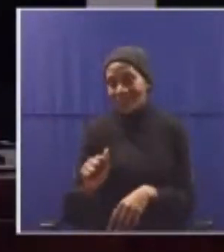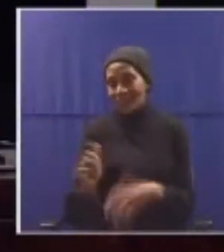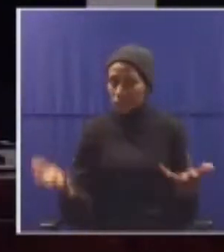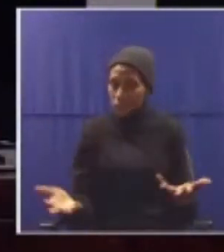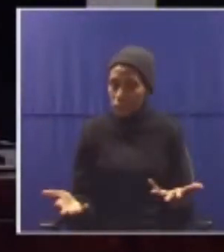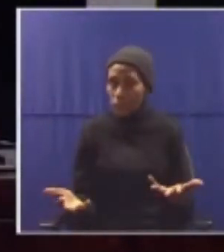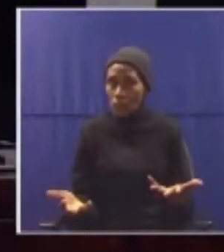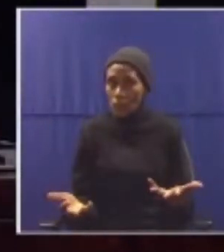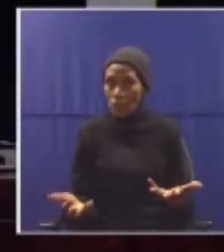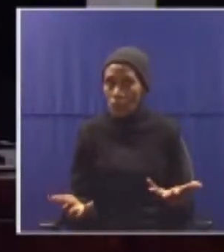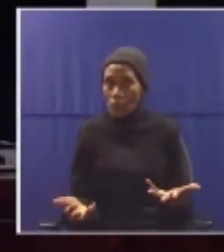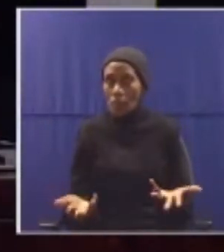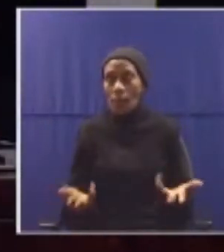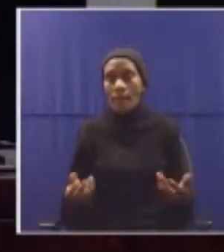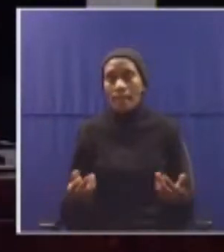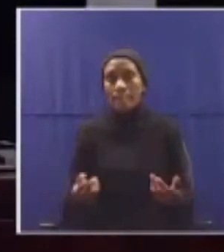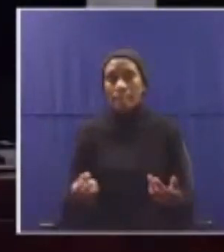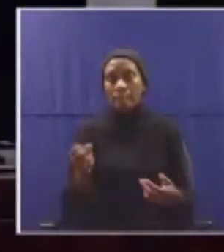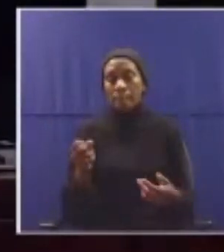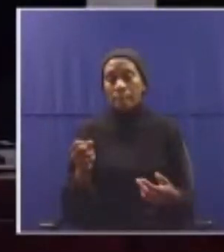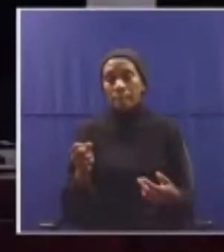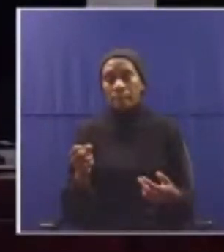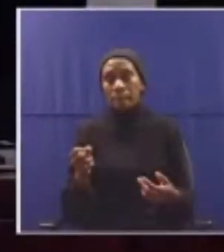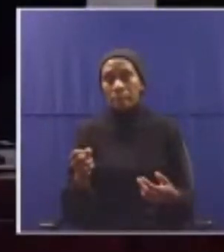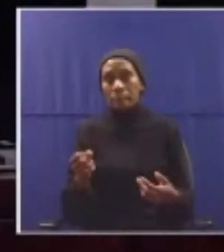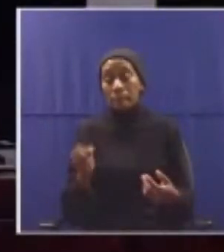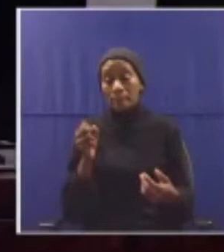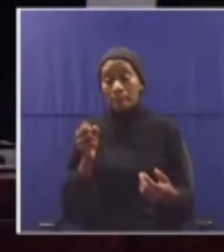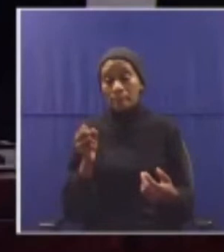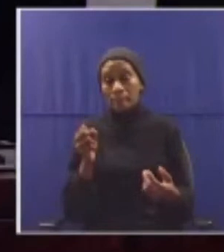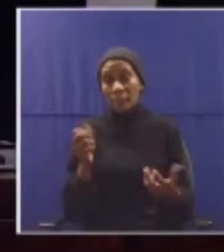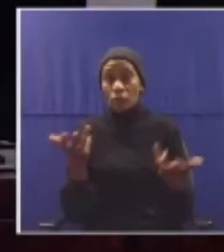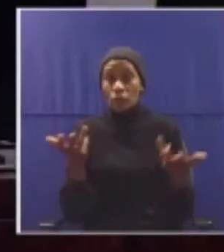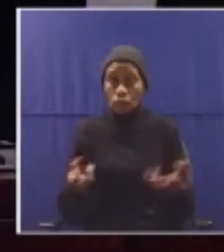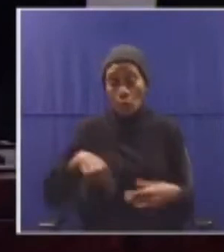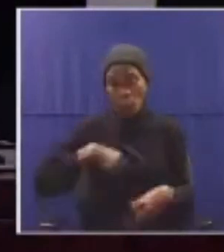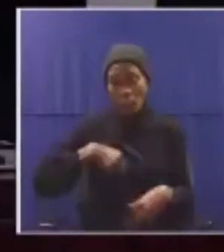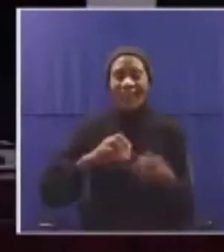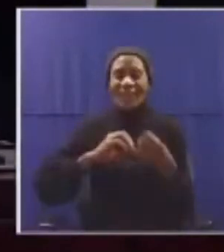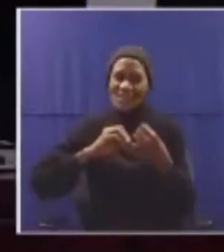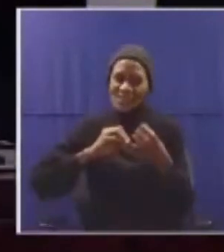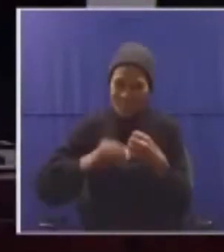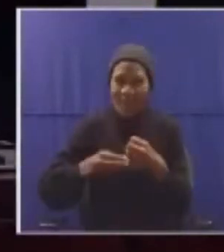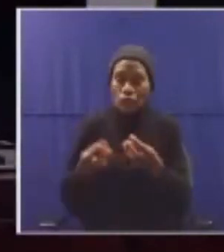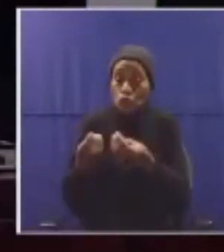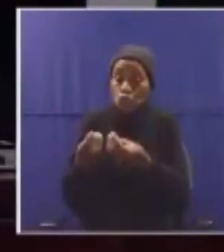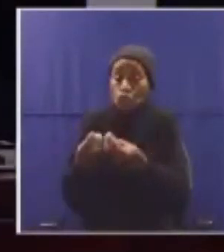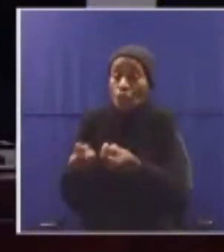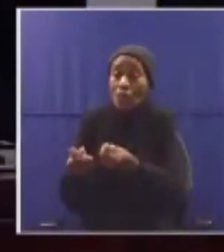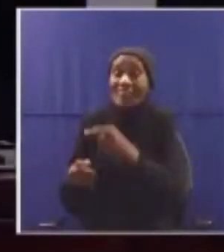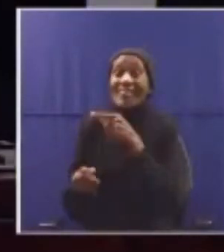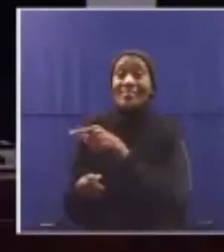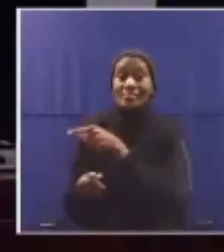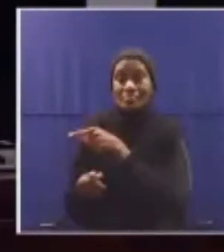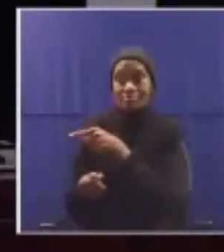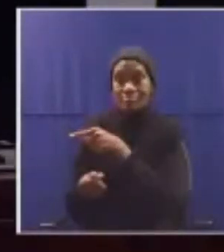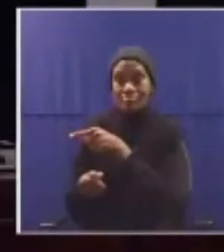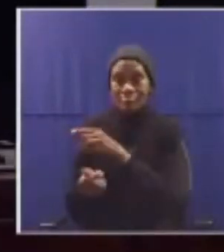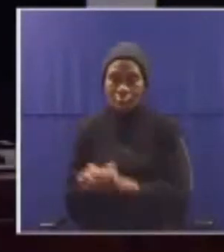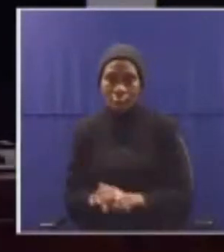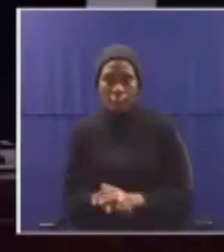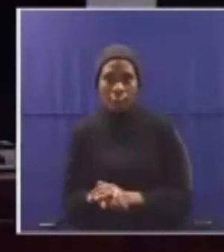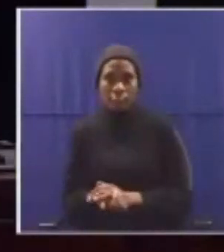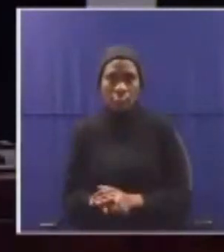land, yet they are the majority in this country. So we are trying to redress that.